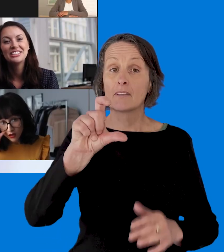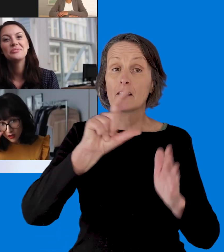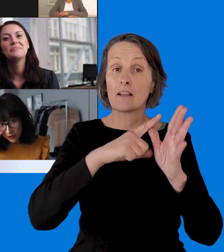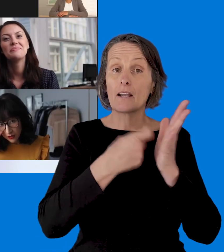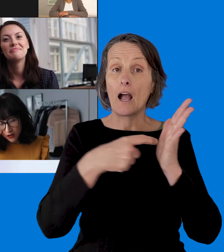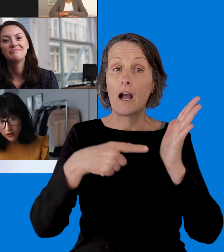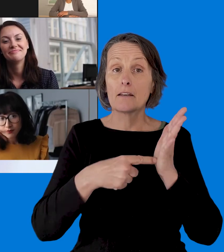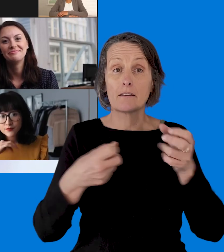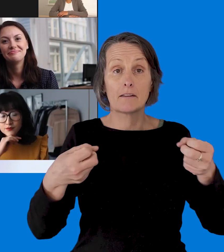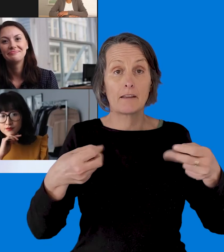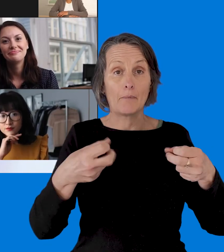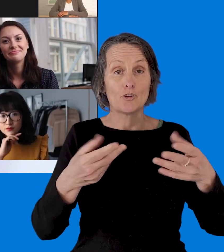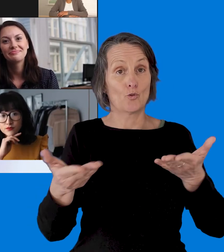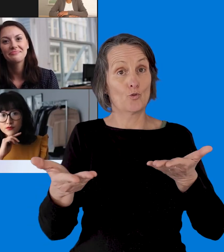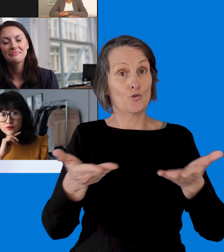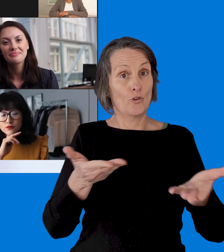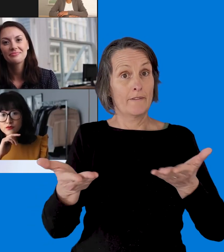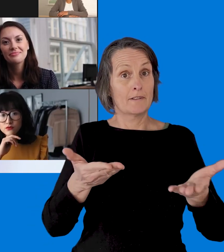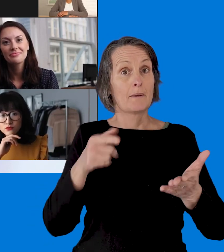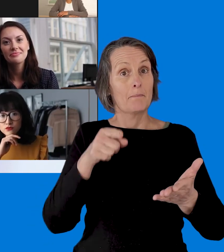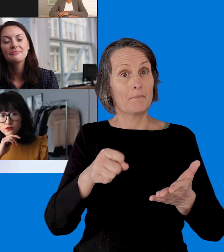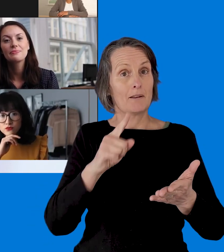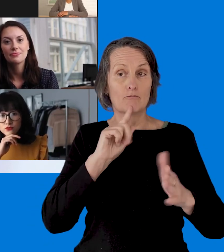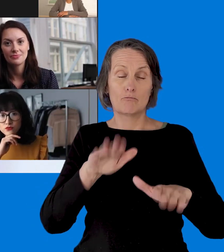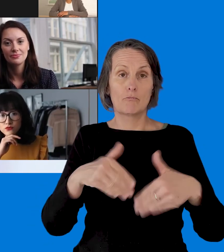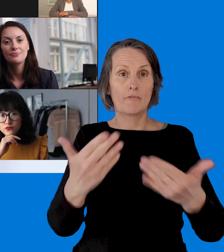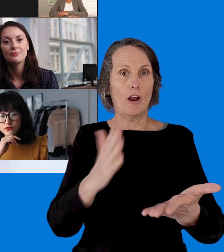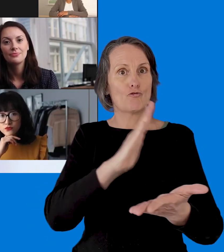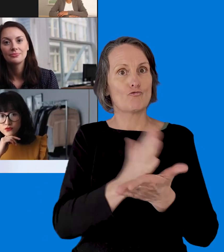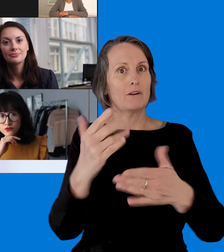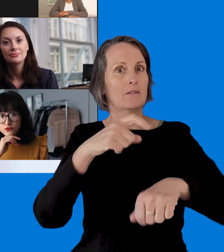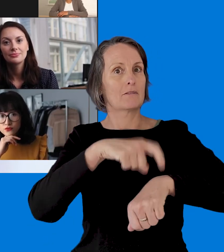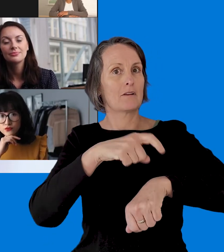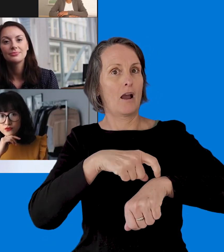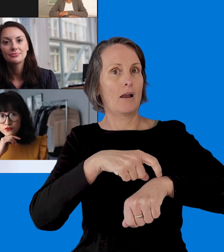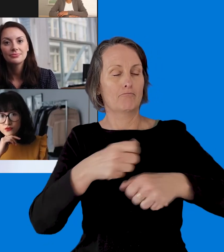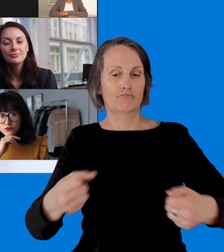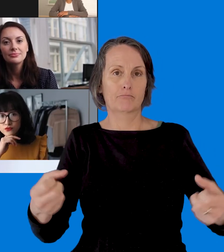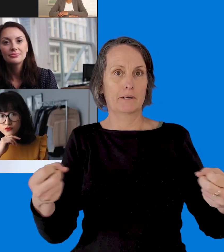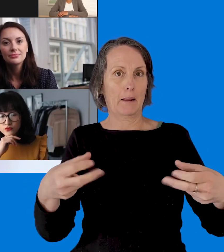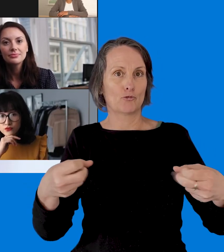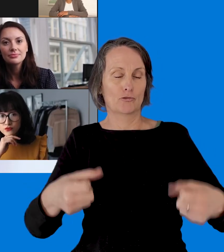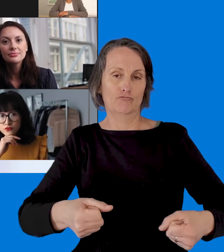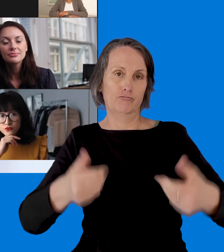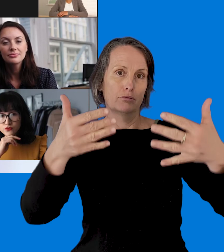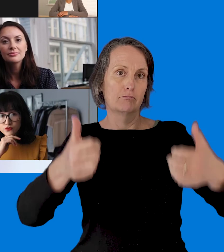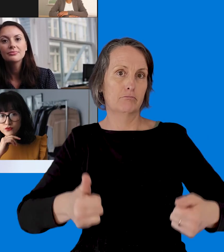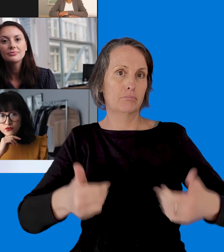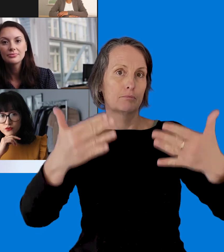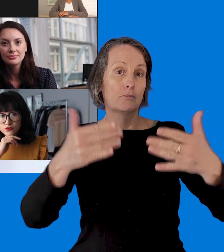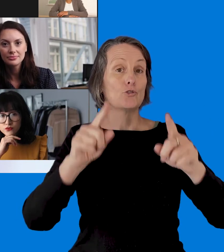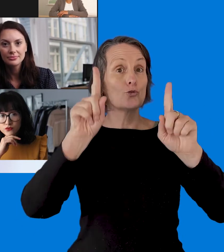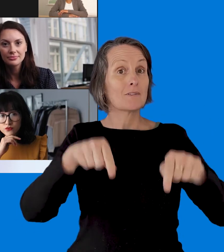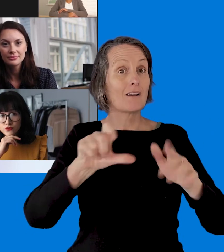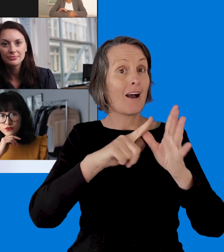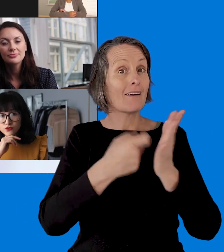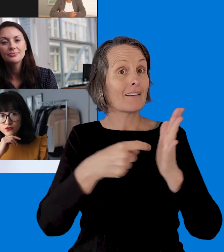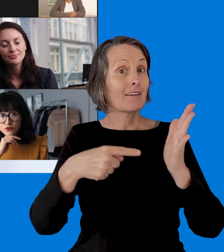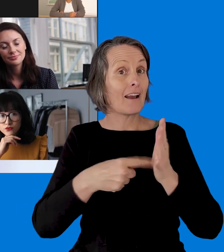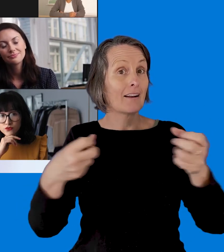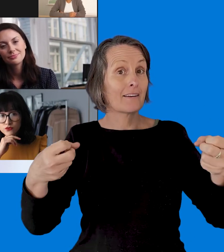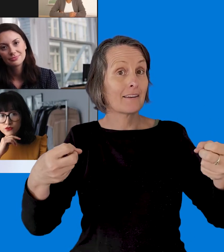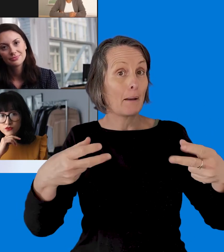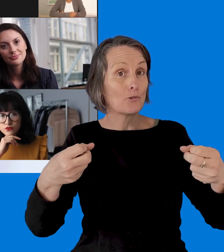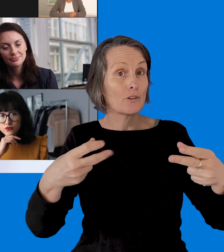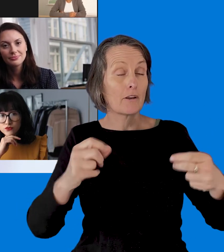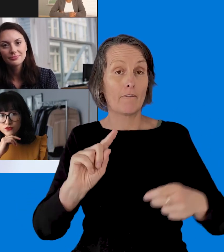Cart captioning is a service where a person provides real-time text of everything that is said during a meeting. To start cart captioning in a meeting where